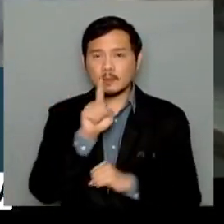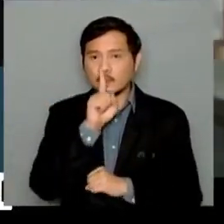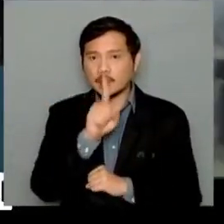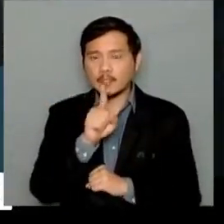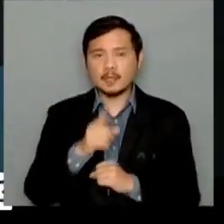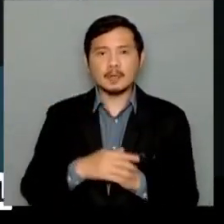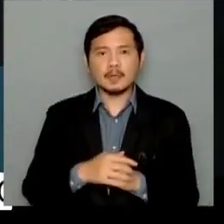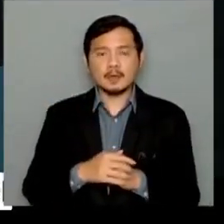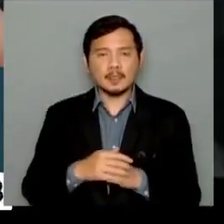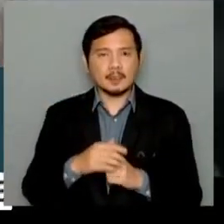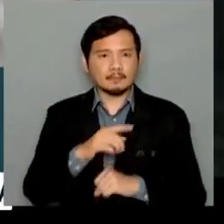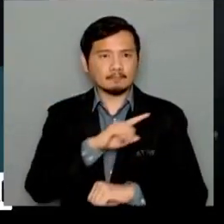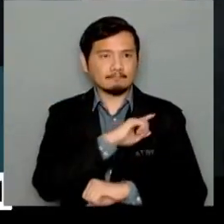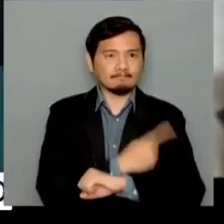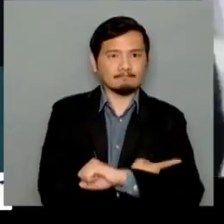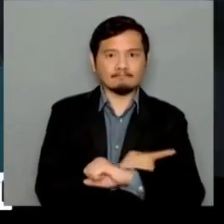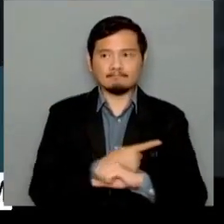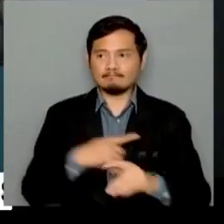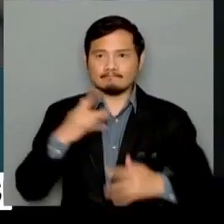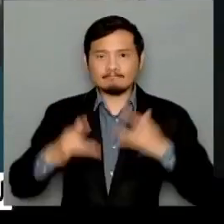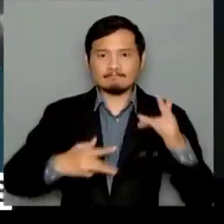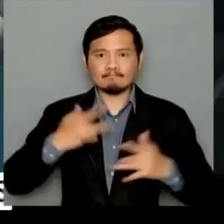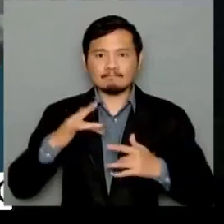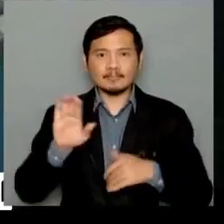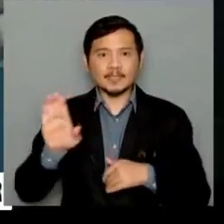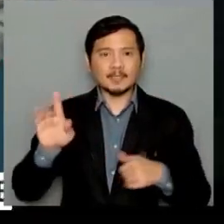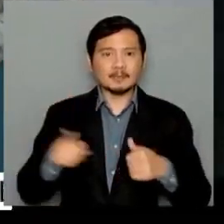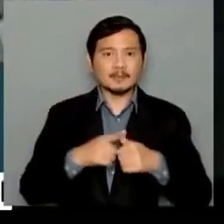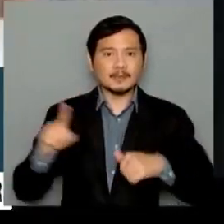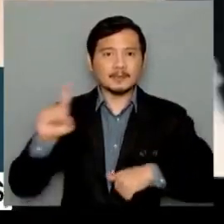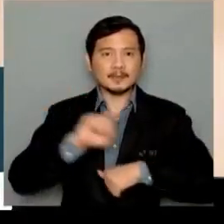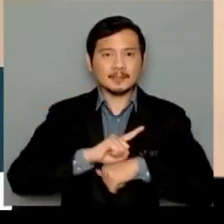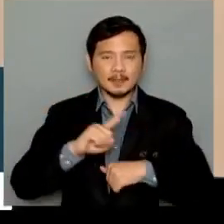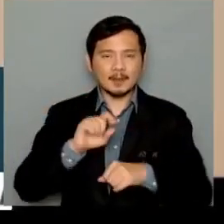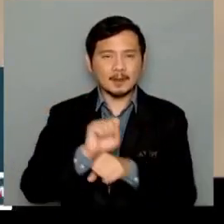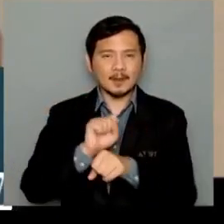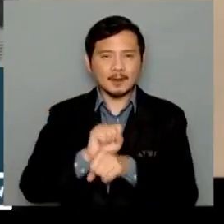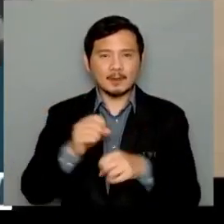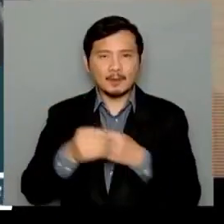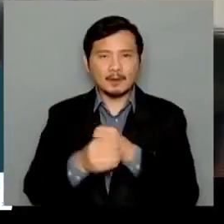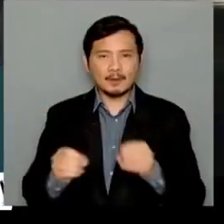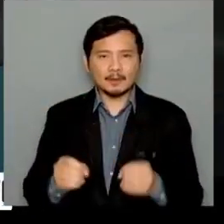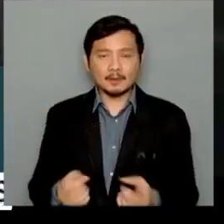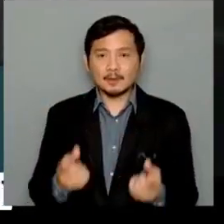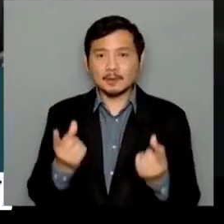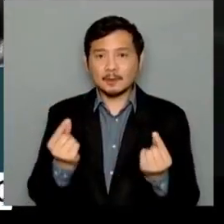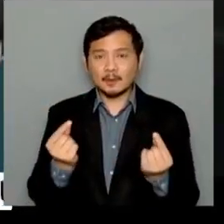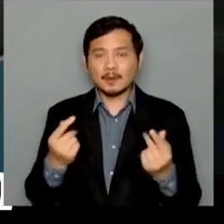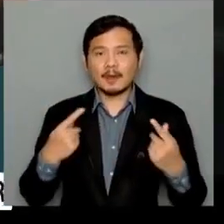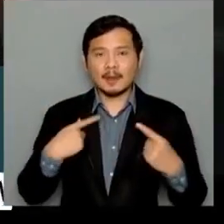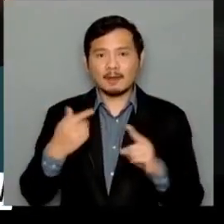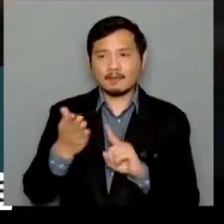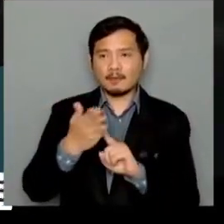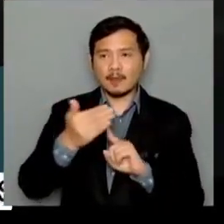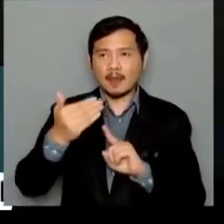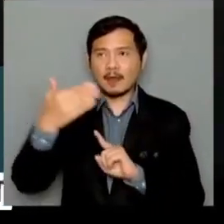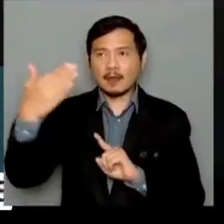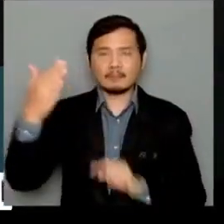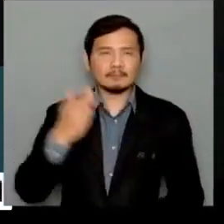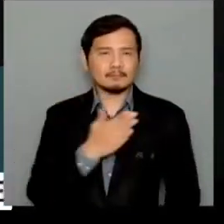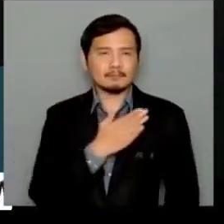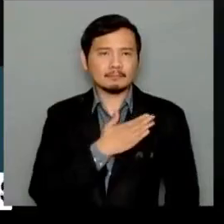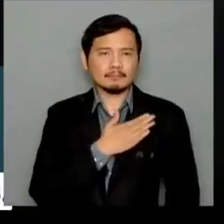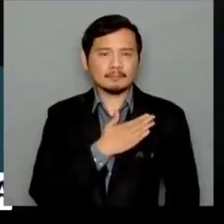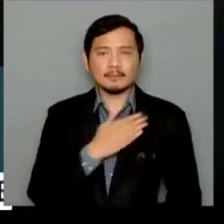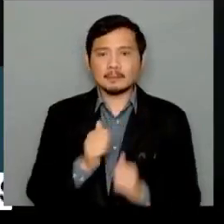and energetic during his first days in office. This morning, he attended the first flag raising ceremony in Malacanang, where he addressed employees